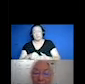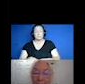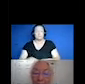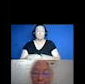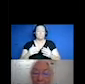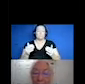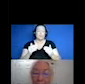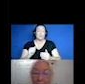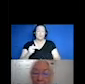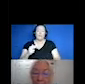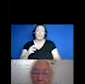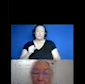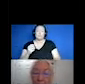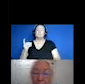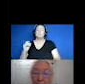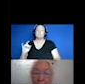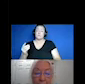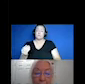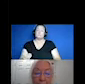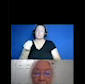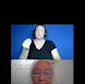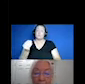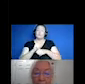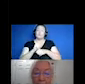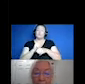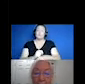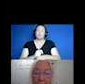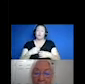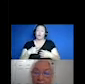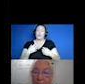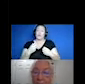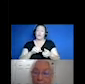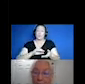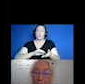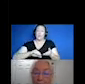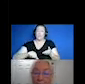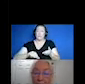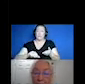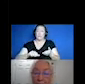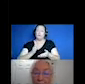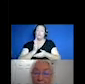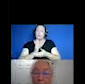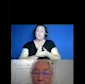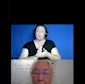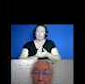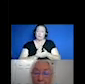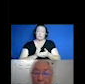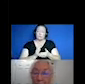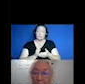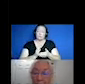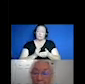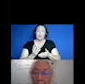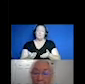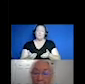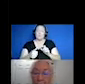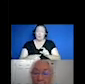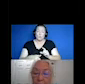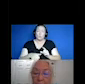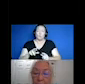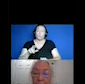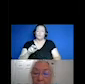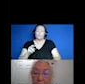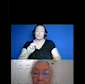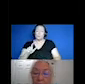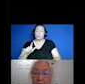Access did submit a traditional healing waiver as part of the renewal packet